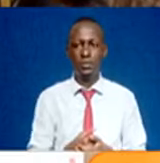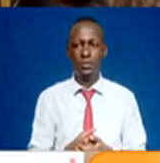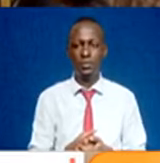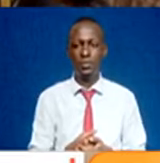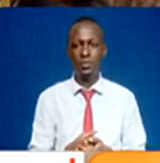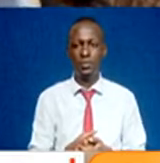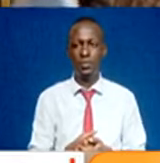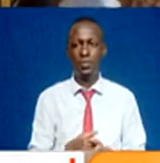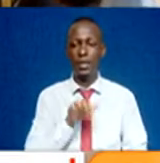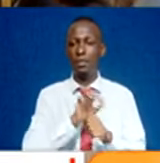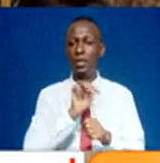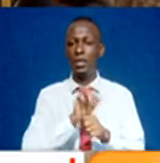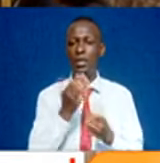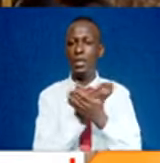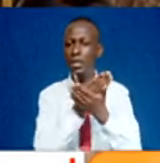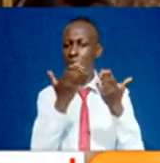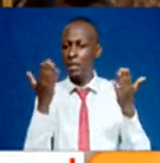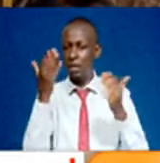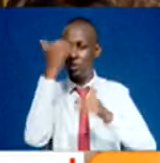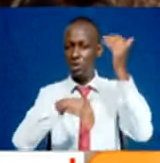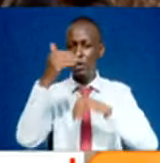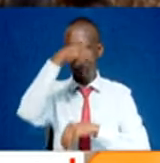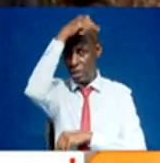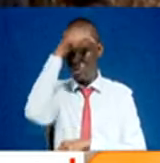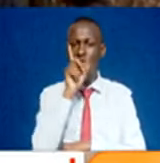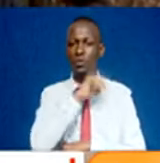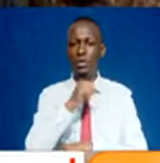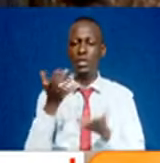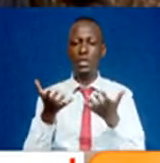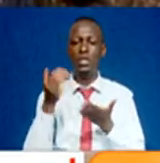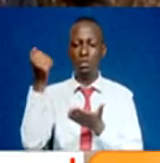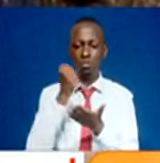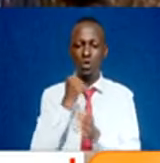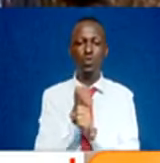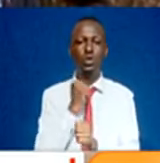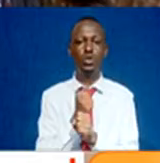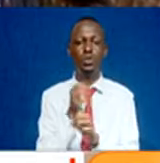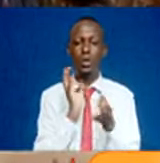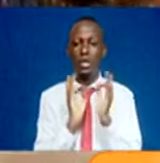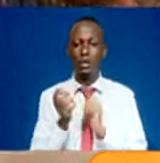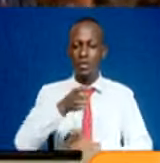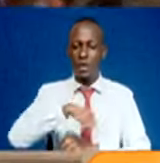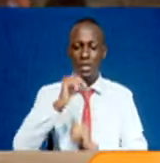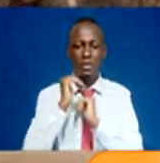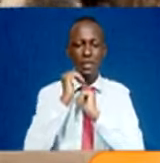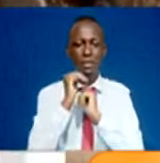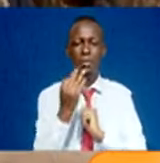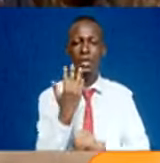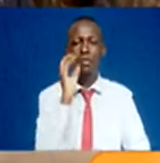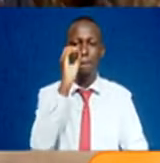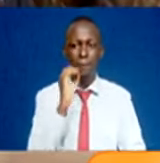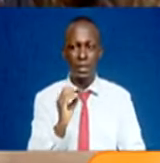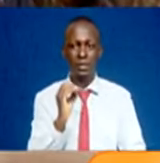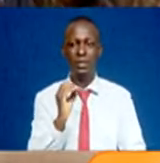of university graduates out there who need to get employment. If we were to limit ourselves at that 5%,